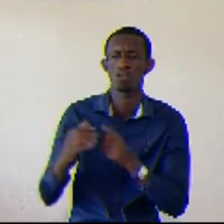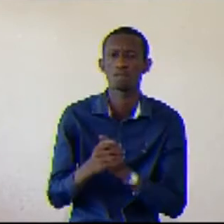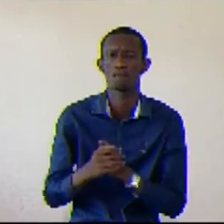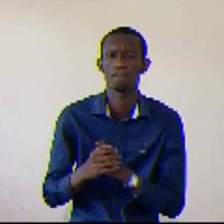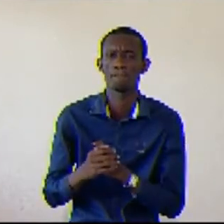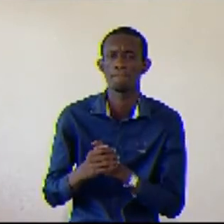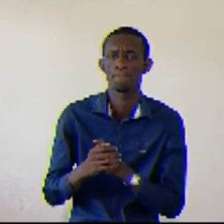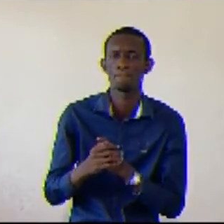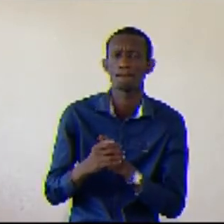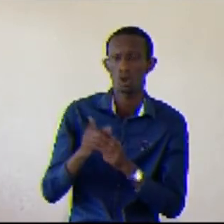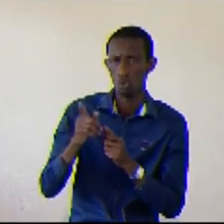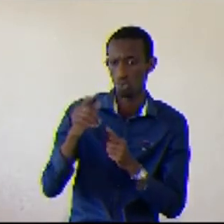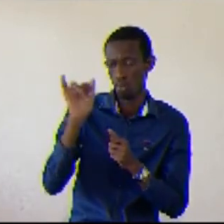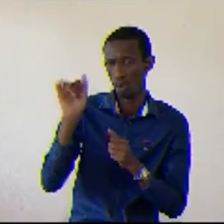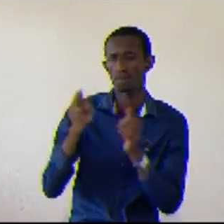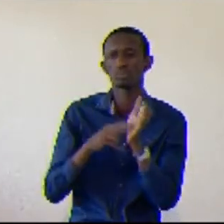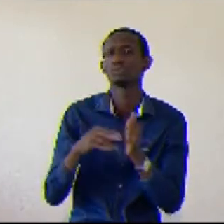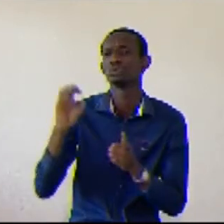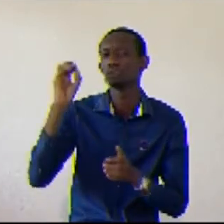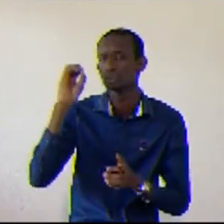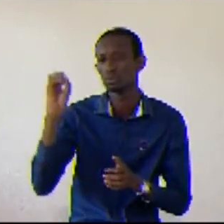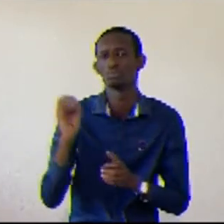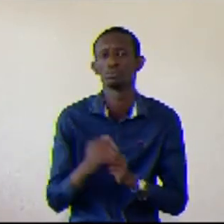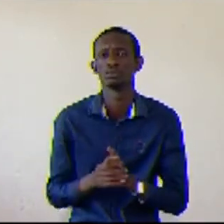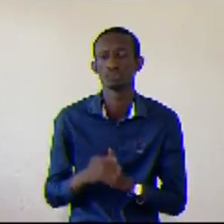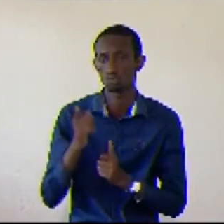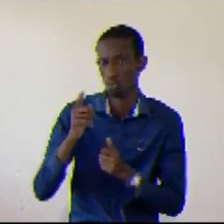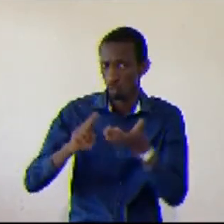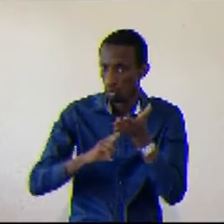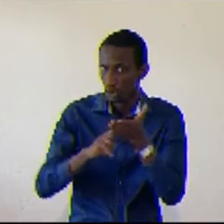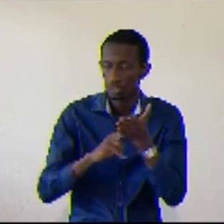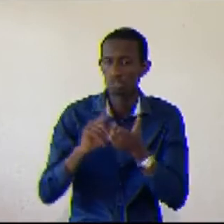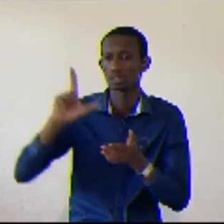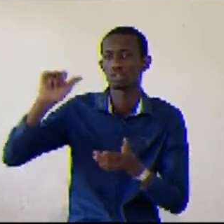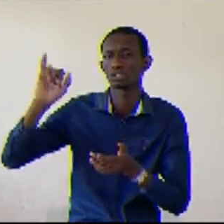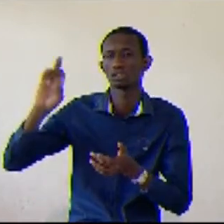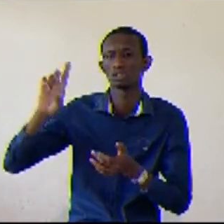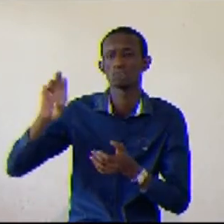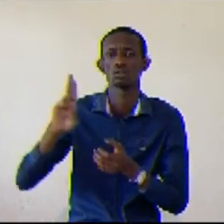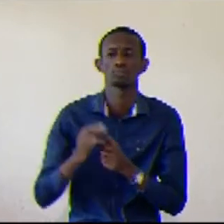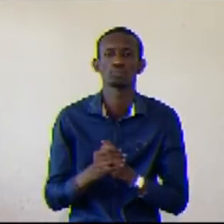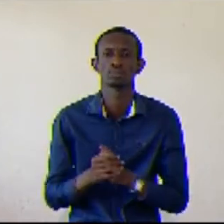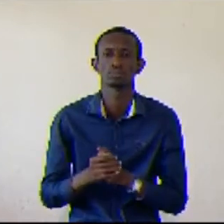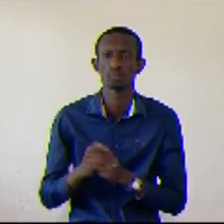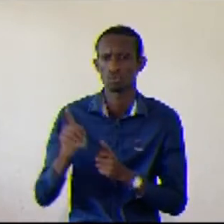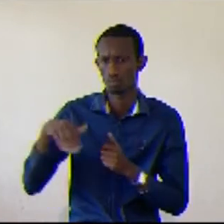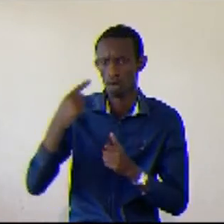to 0. So using linear interpolation, I'll be having